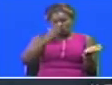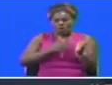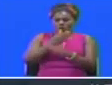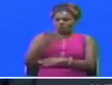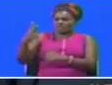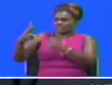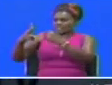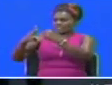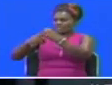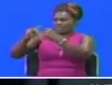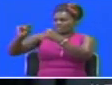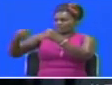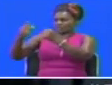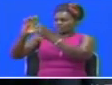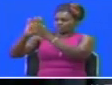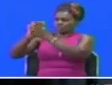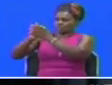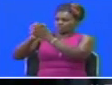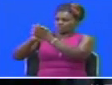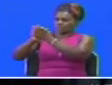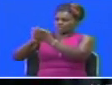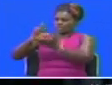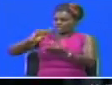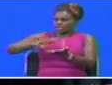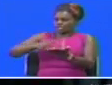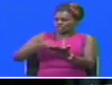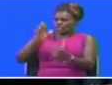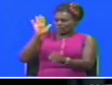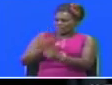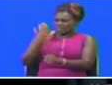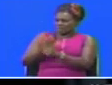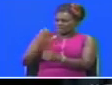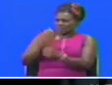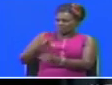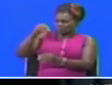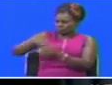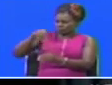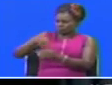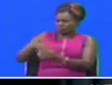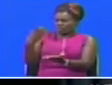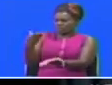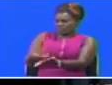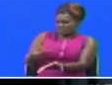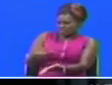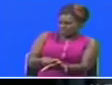7,000 aspirants in Jubilee alone, massive resources many had invested in terms of the